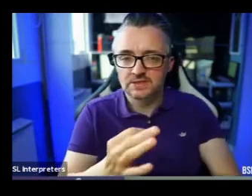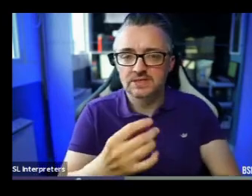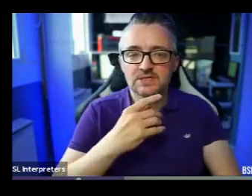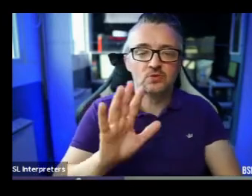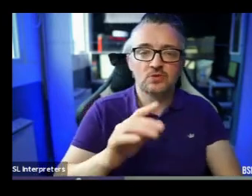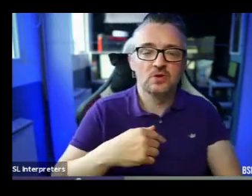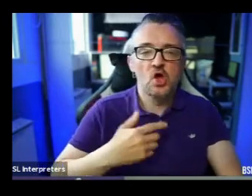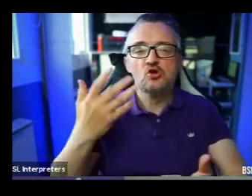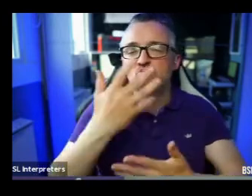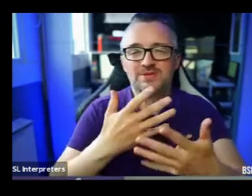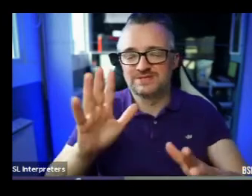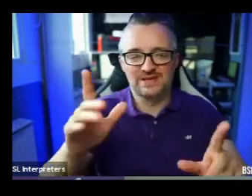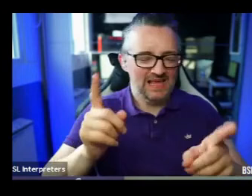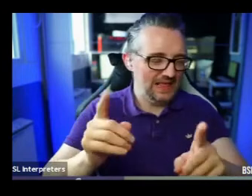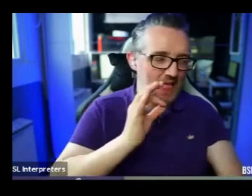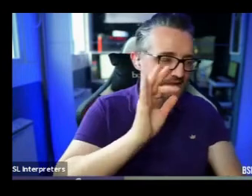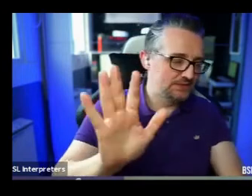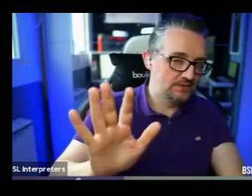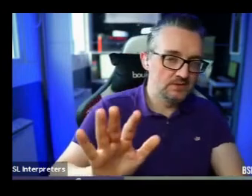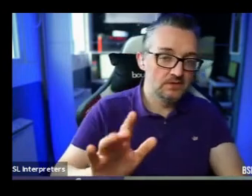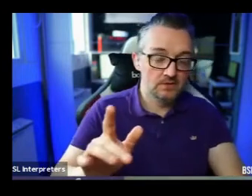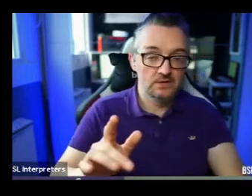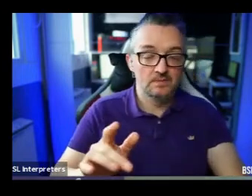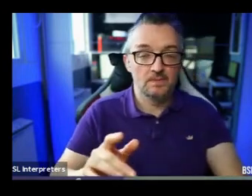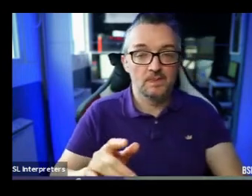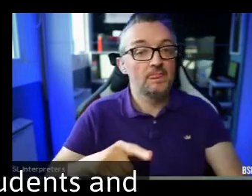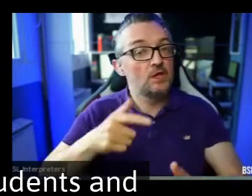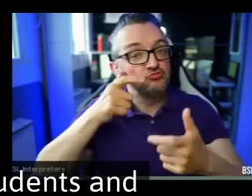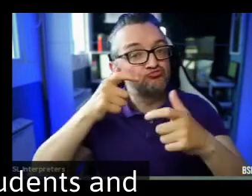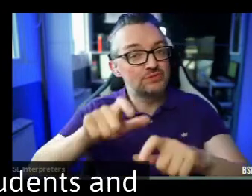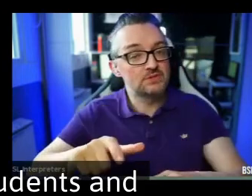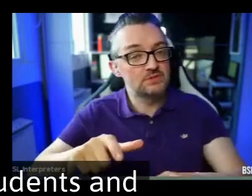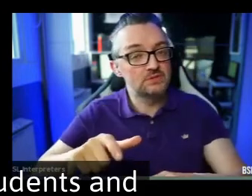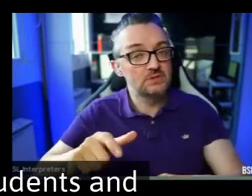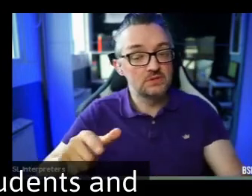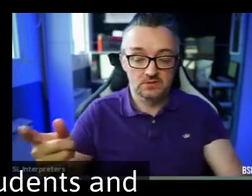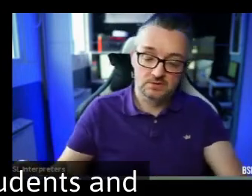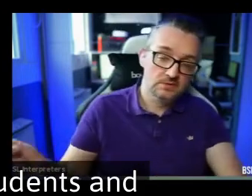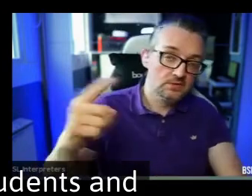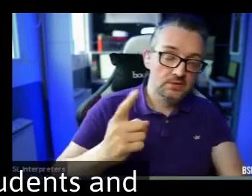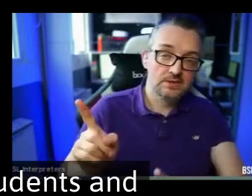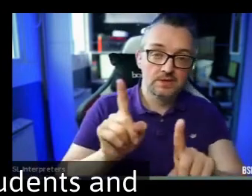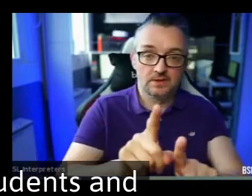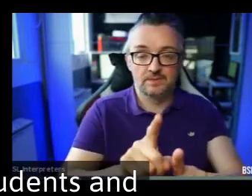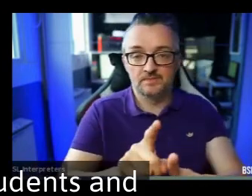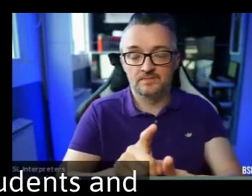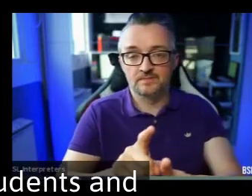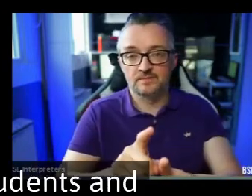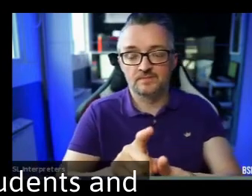matters to you. And they said, no, we're too busy. We can't do that. So the resident brought the medical